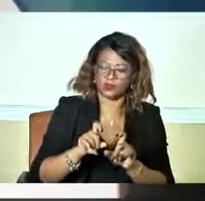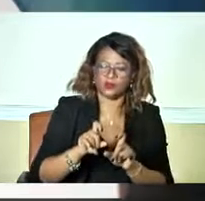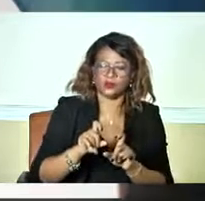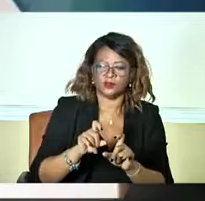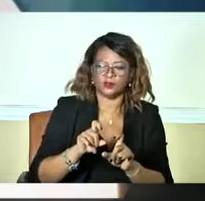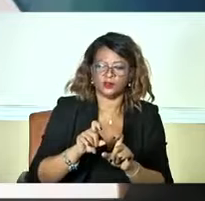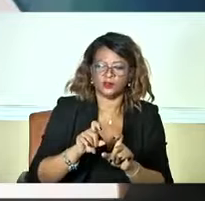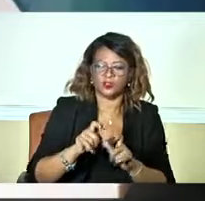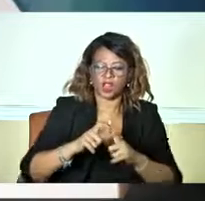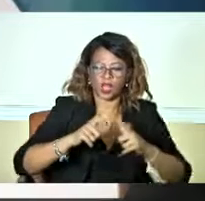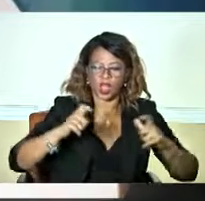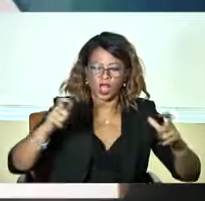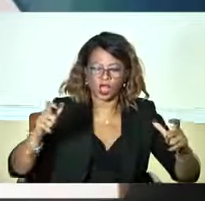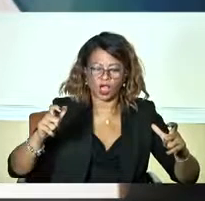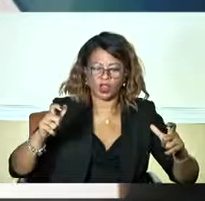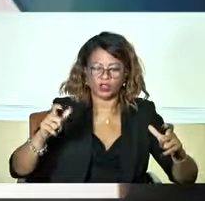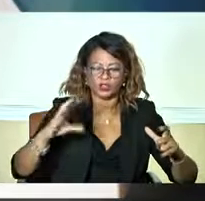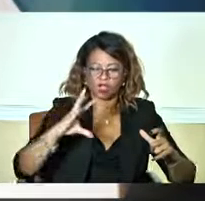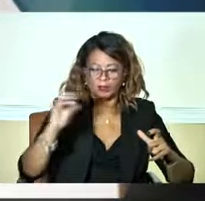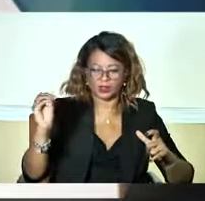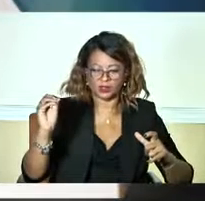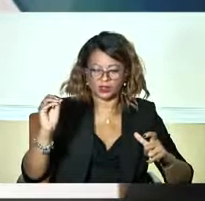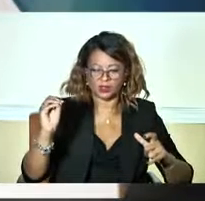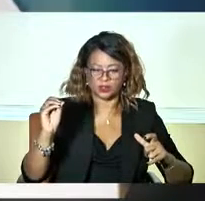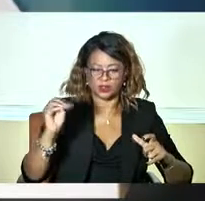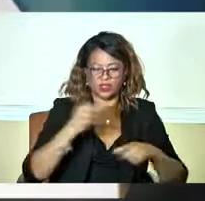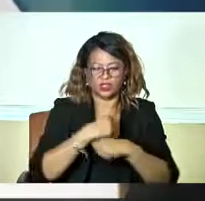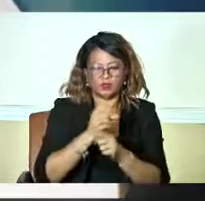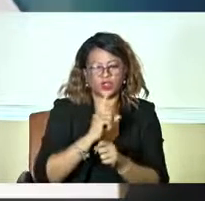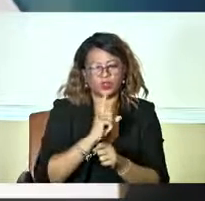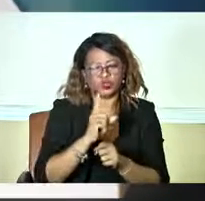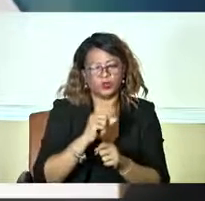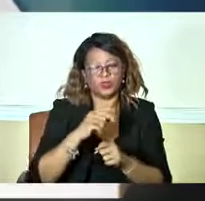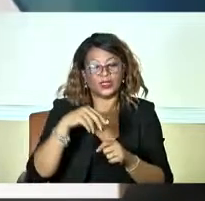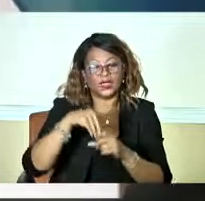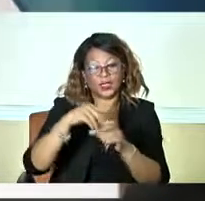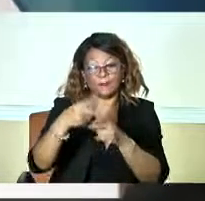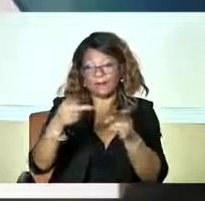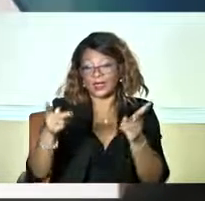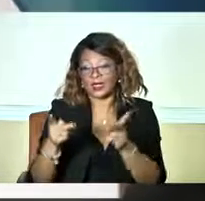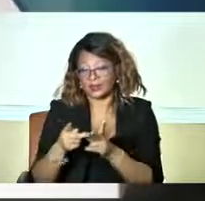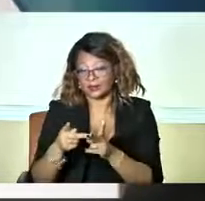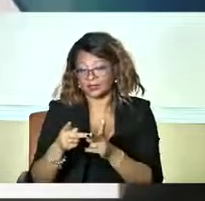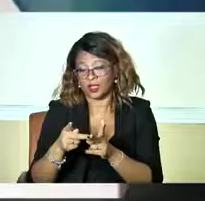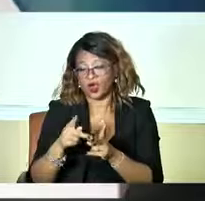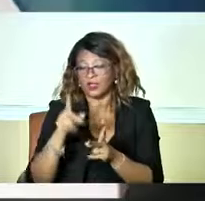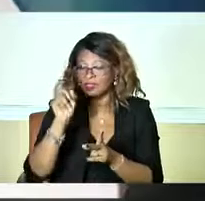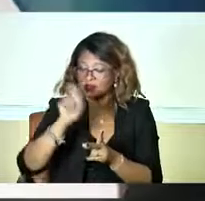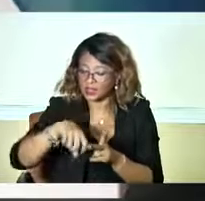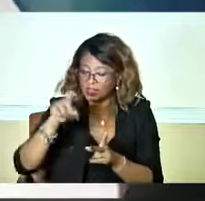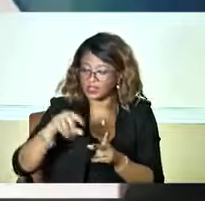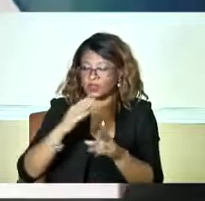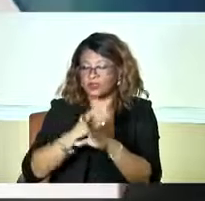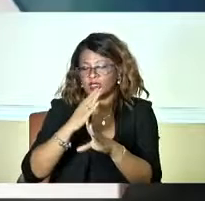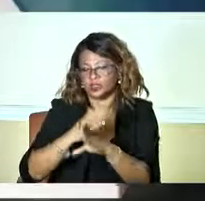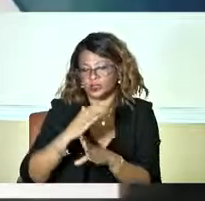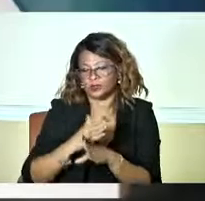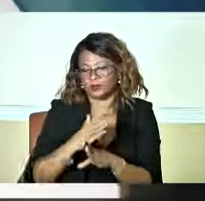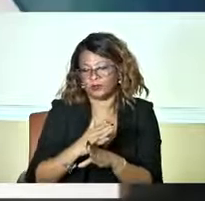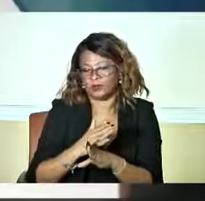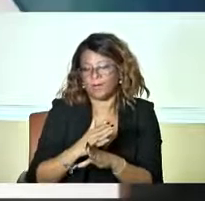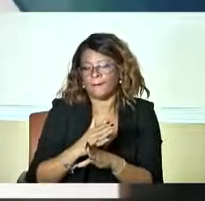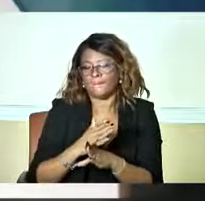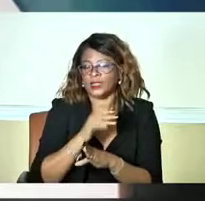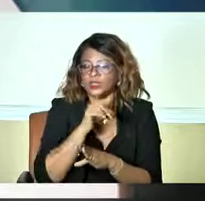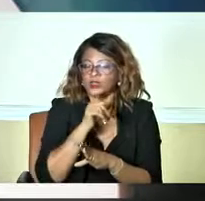the large industrial companies and ensuring that we put in place all of the necessary protections. But I